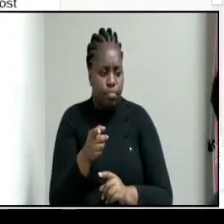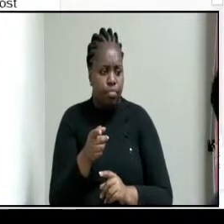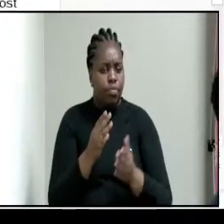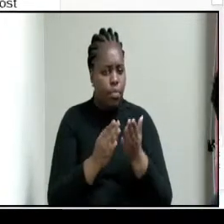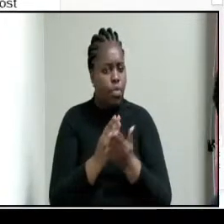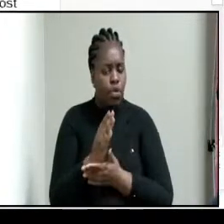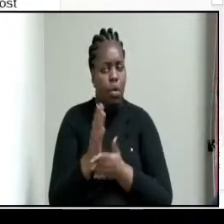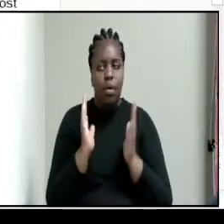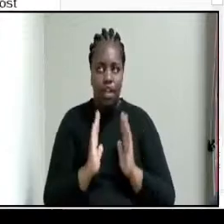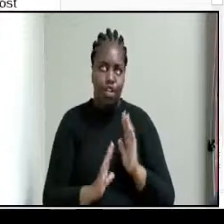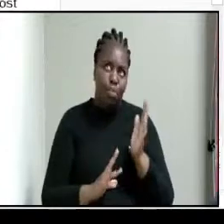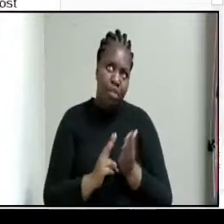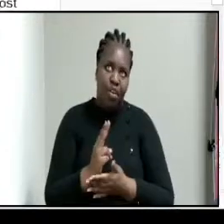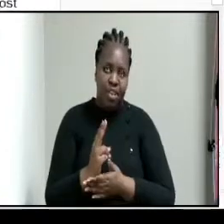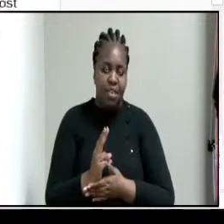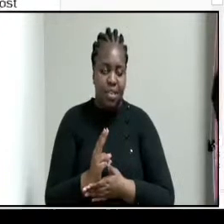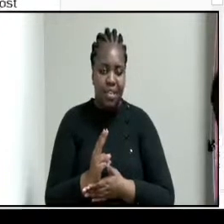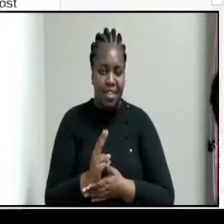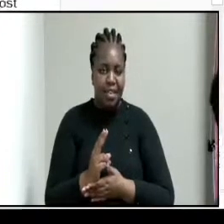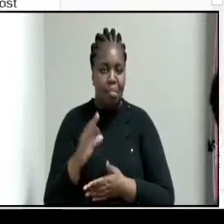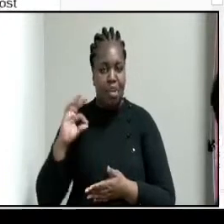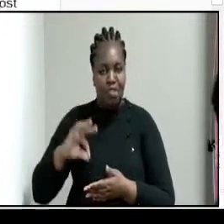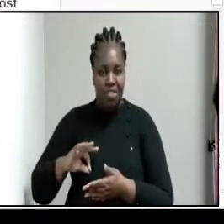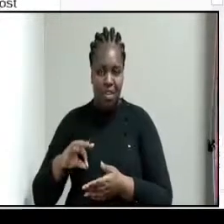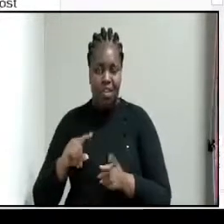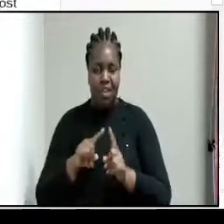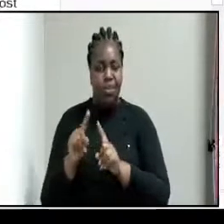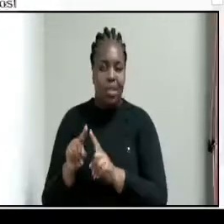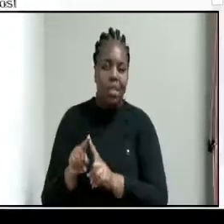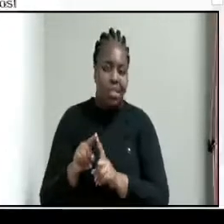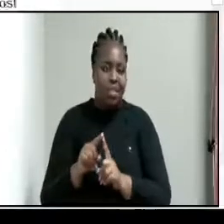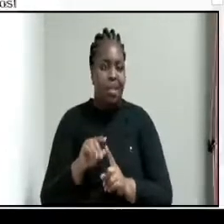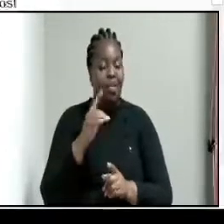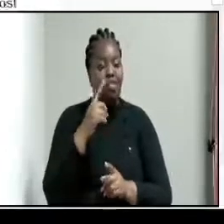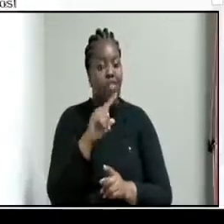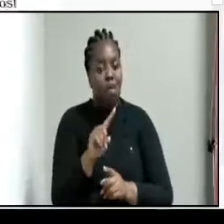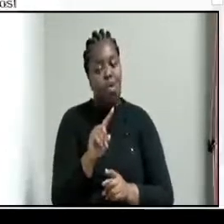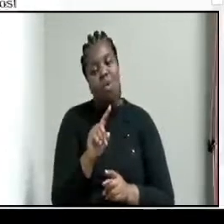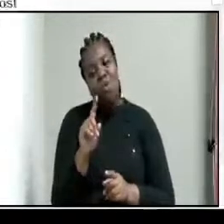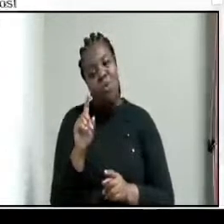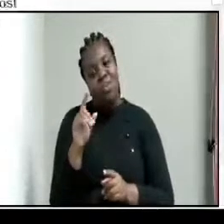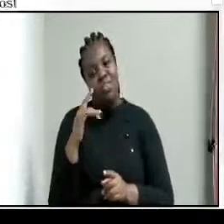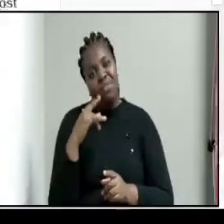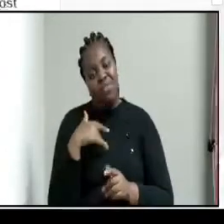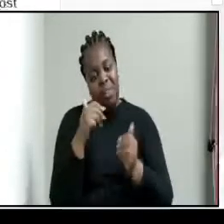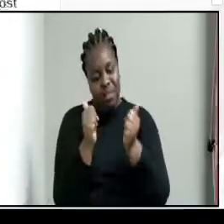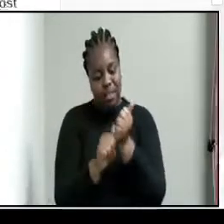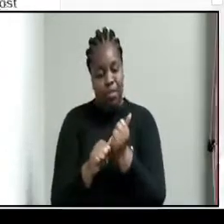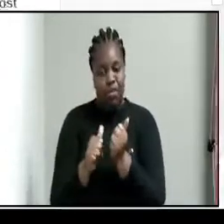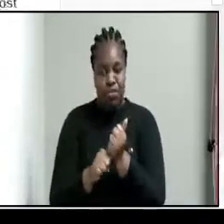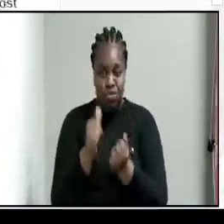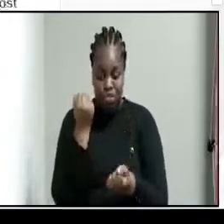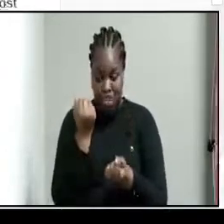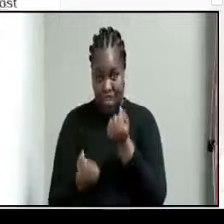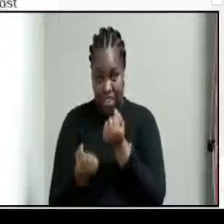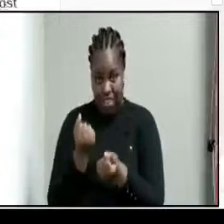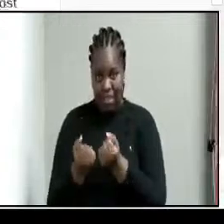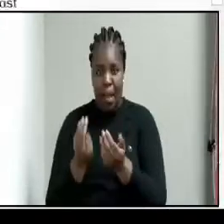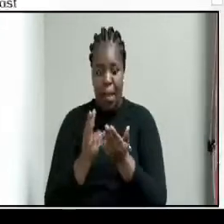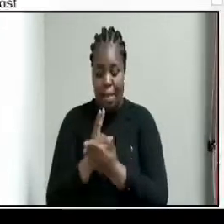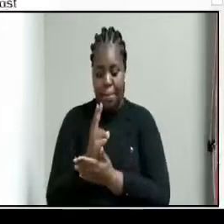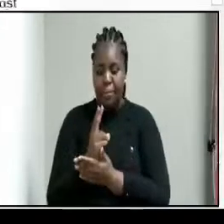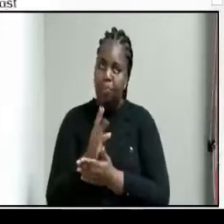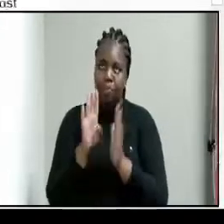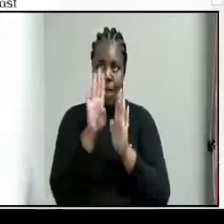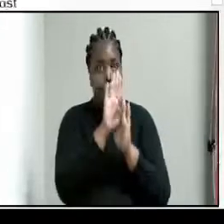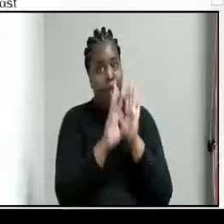human rights, of course, beneficiaries, as it were. Now, according to the former Deputy Chief Justice, our Bill of Rights, which